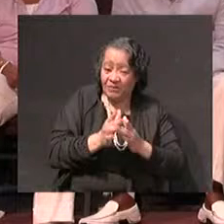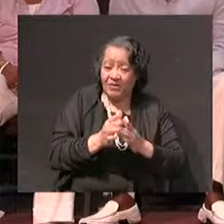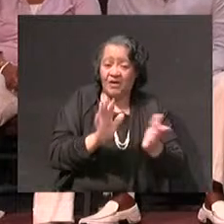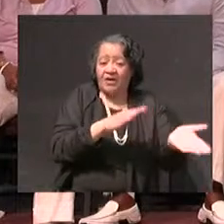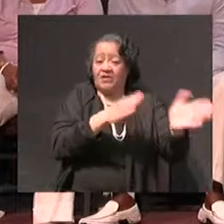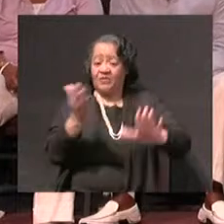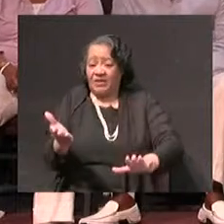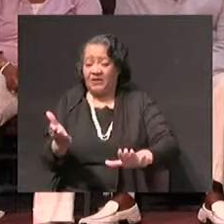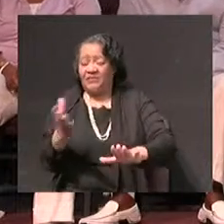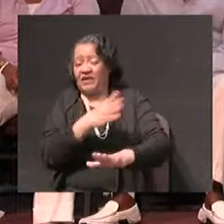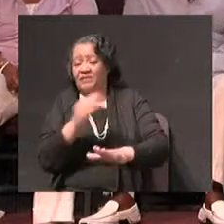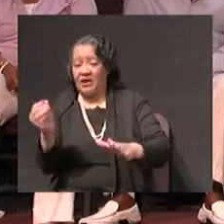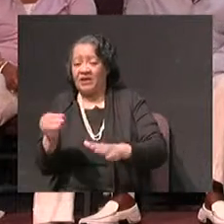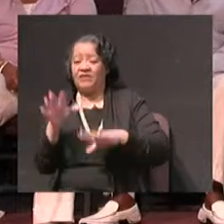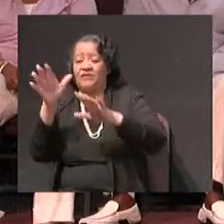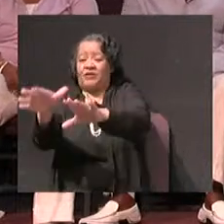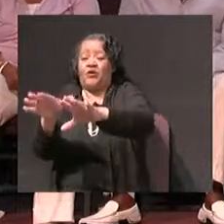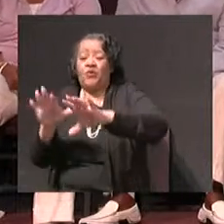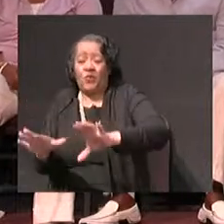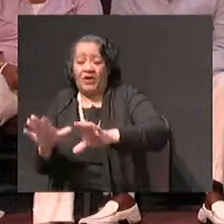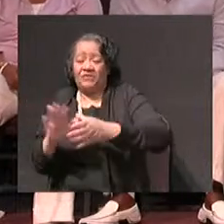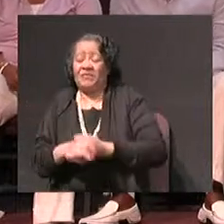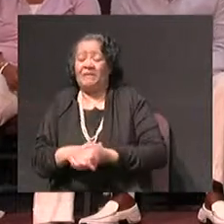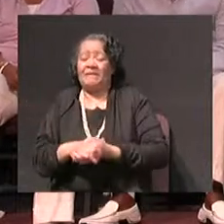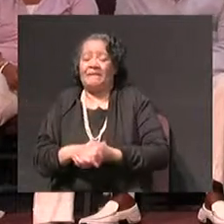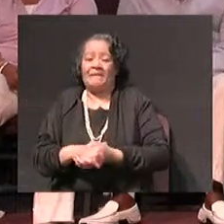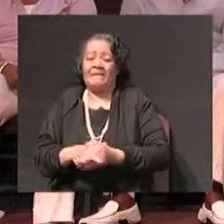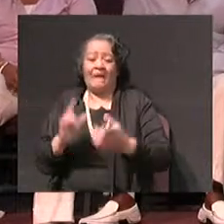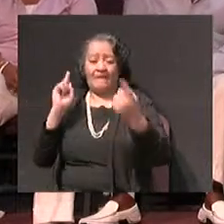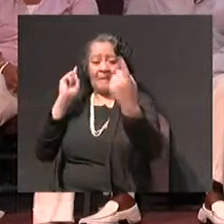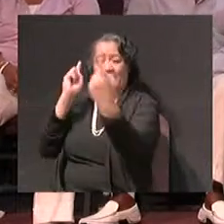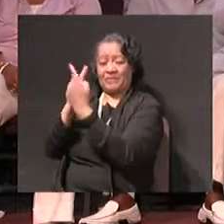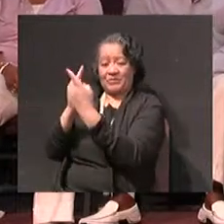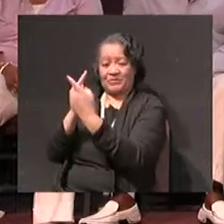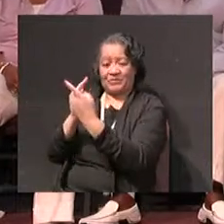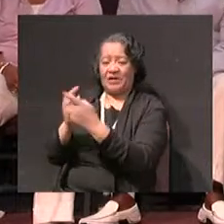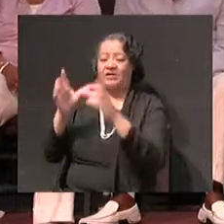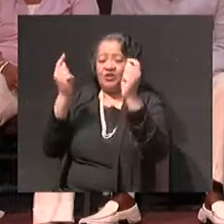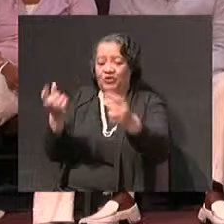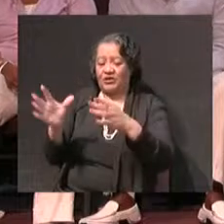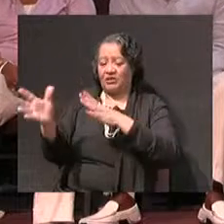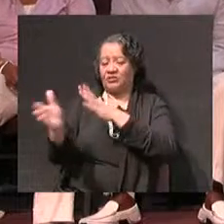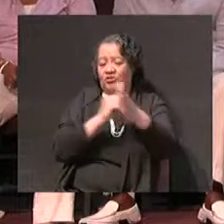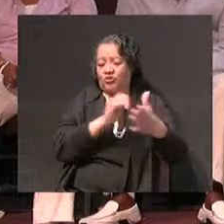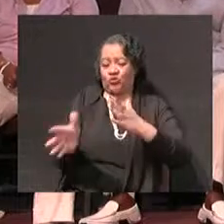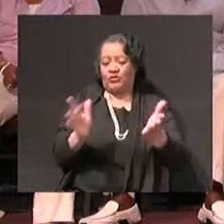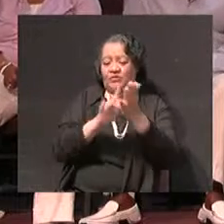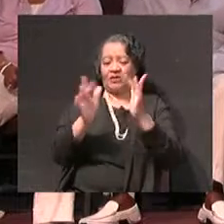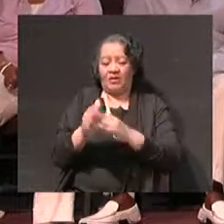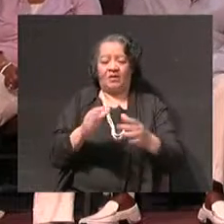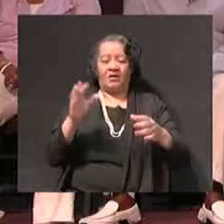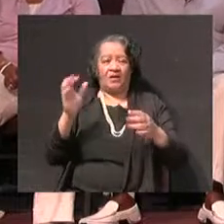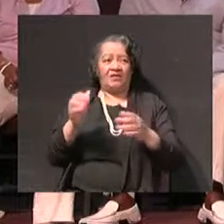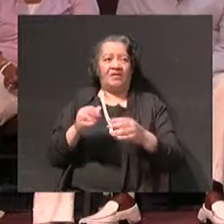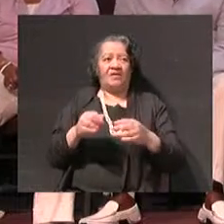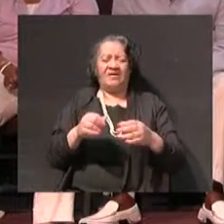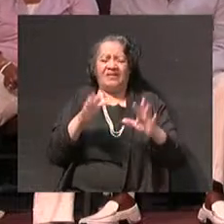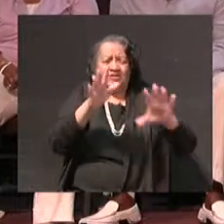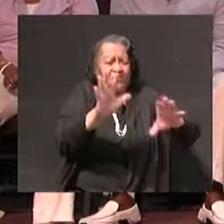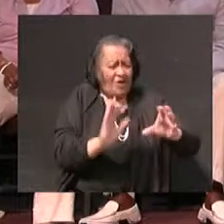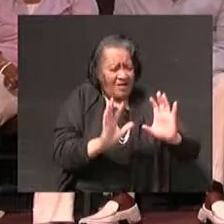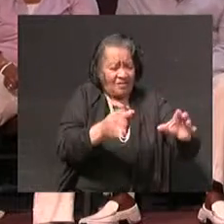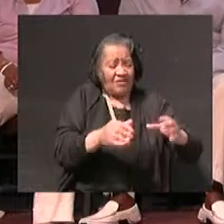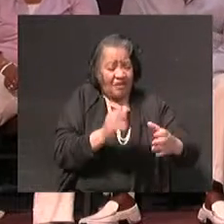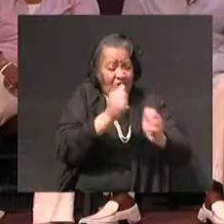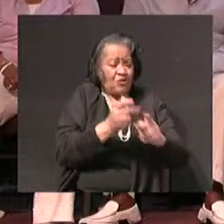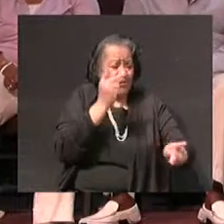Death and grave met and said, we got to get rid of Jesus. The grave said, can you get him, death? Death said,